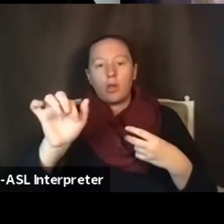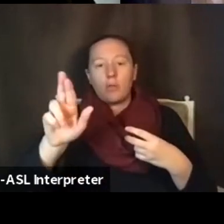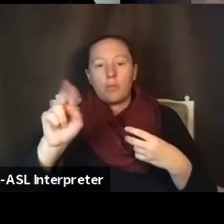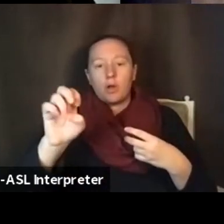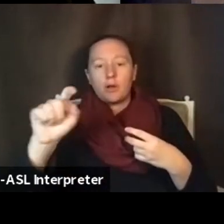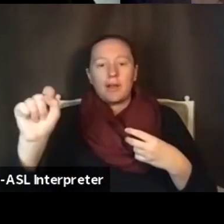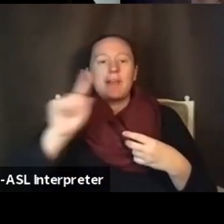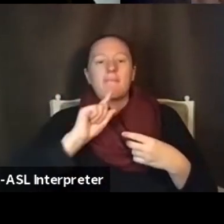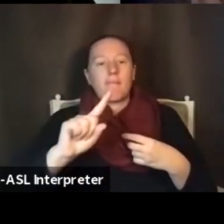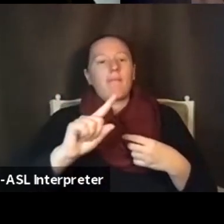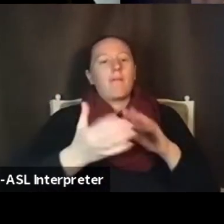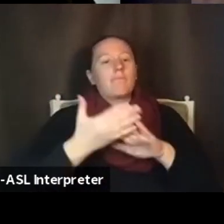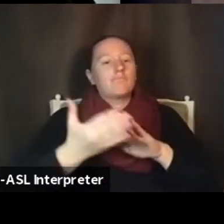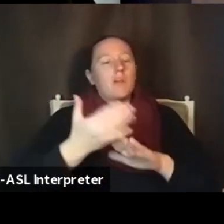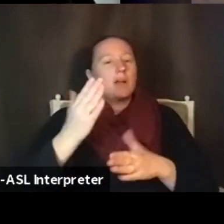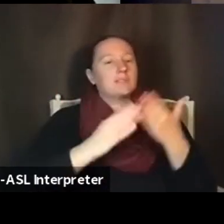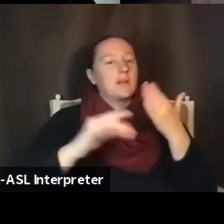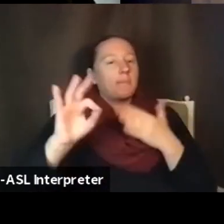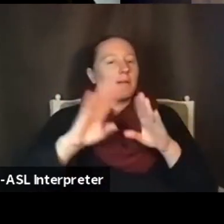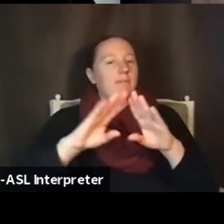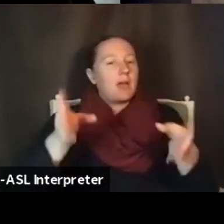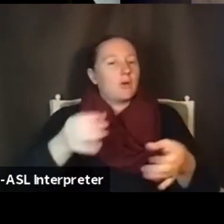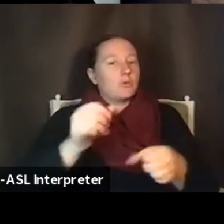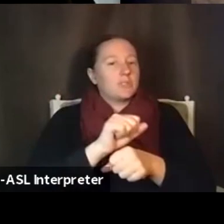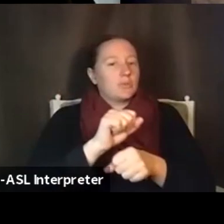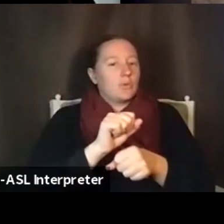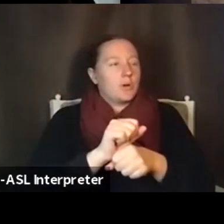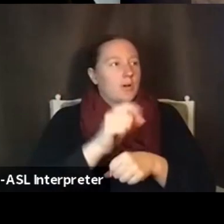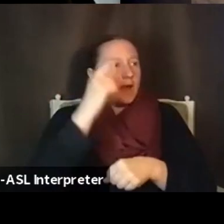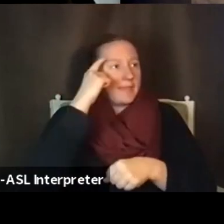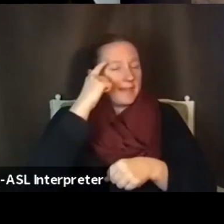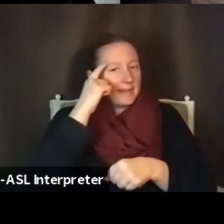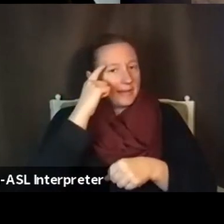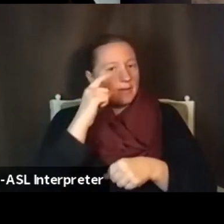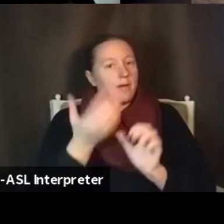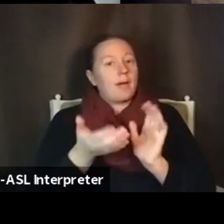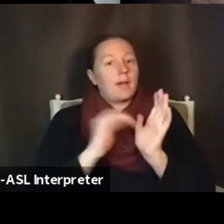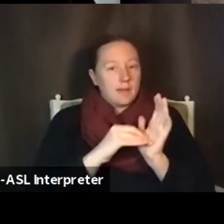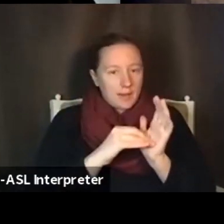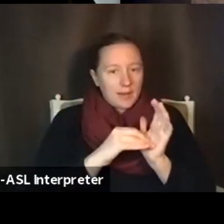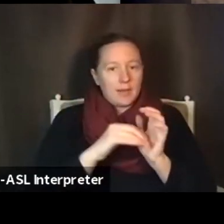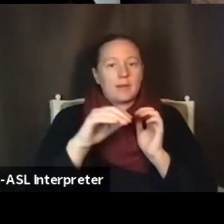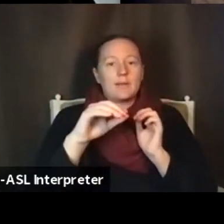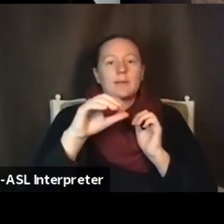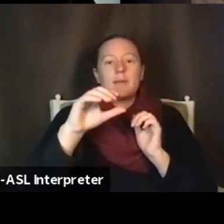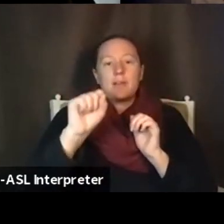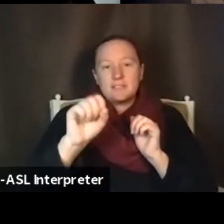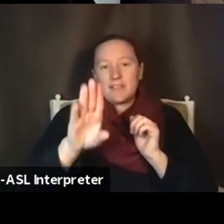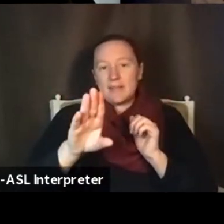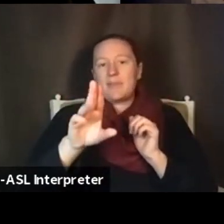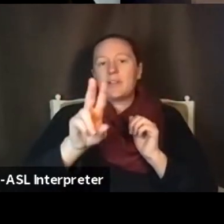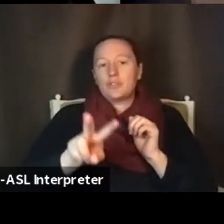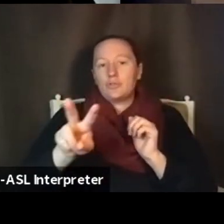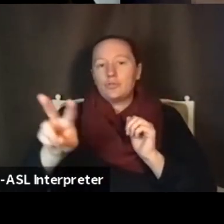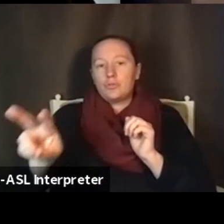point on some of our housing work. So I think there's, again, it's an area in Senate Bill 222 that we're required to